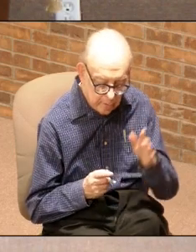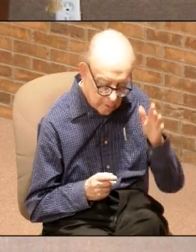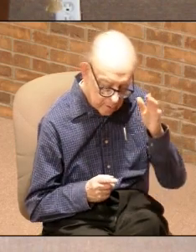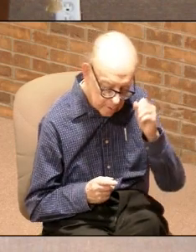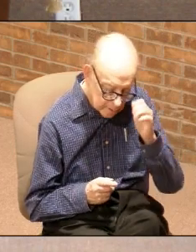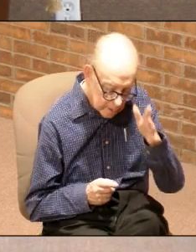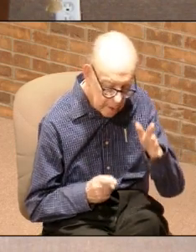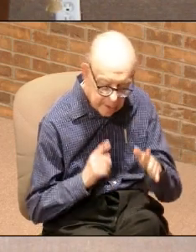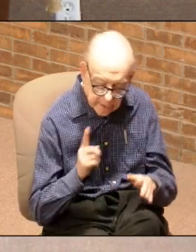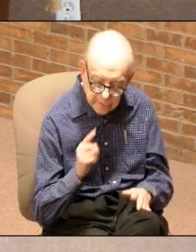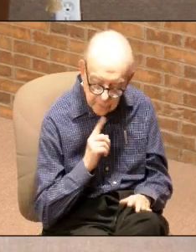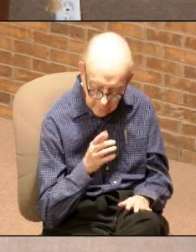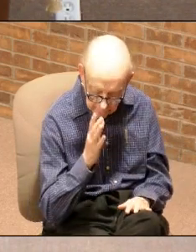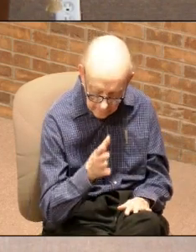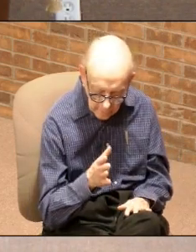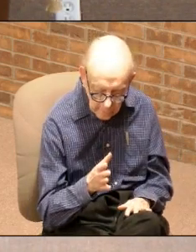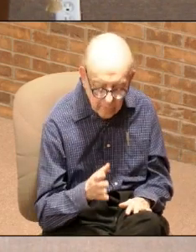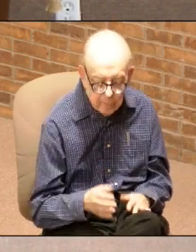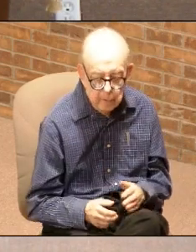Because